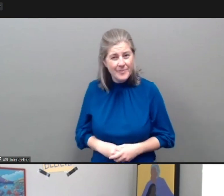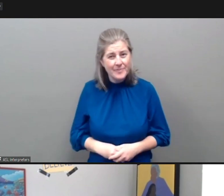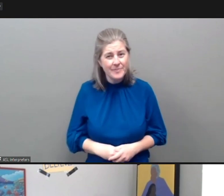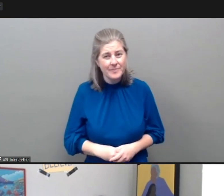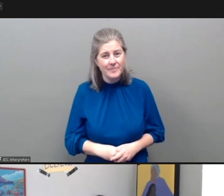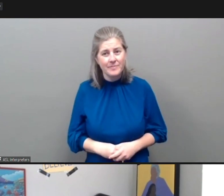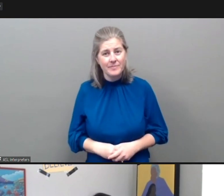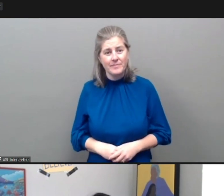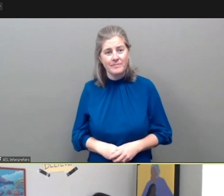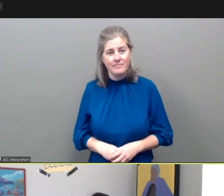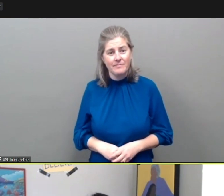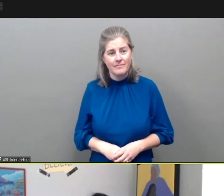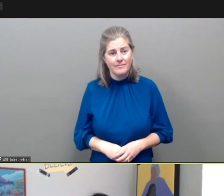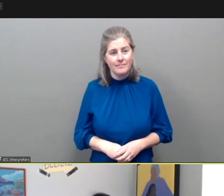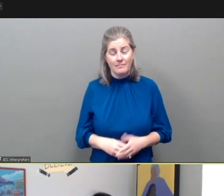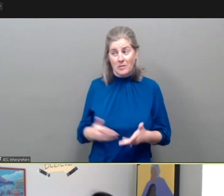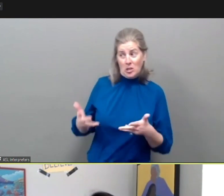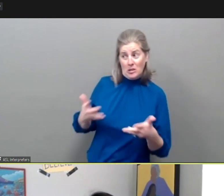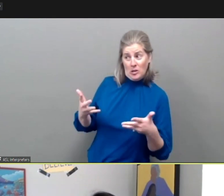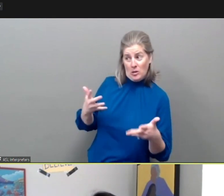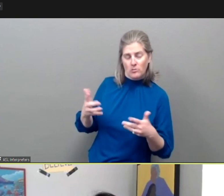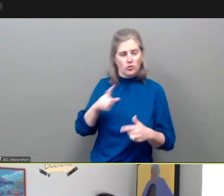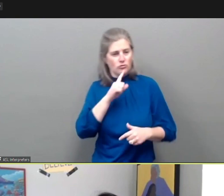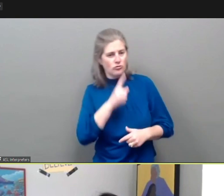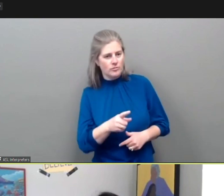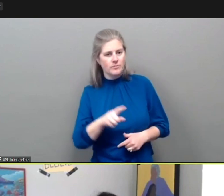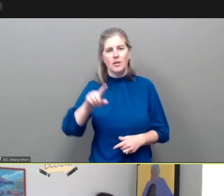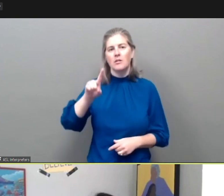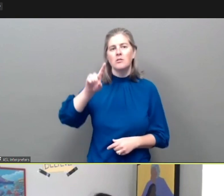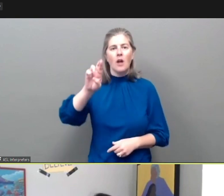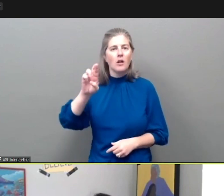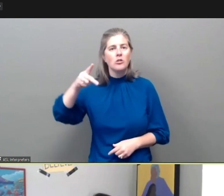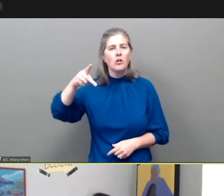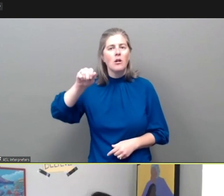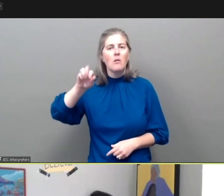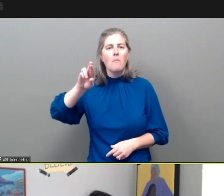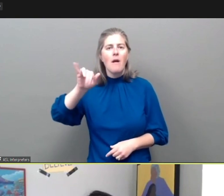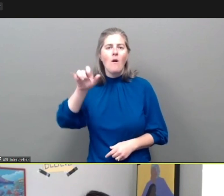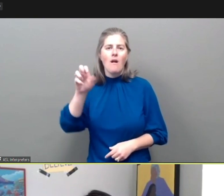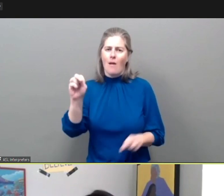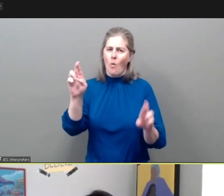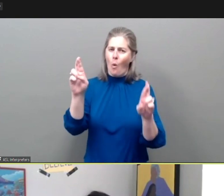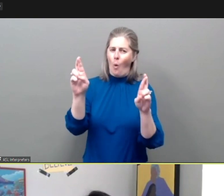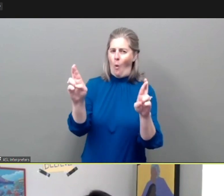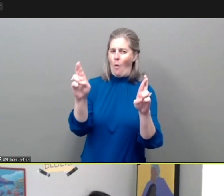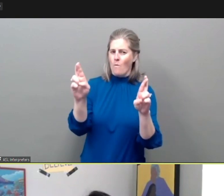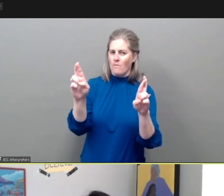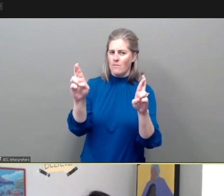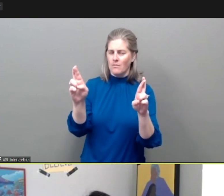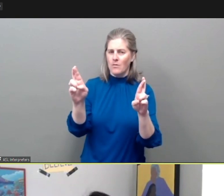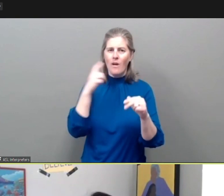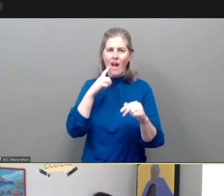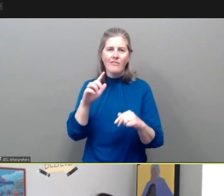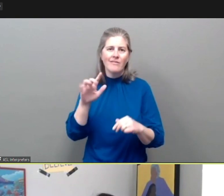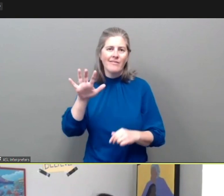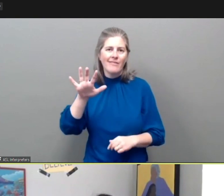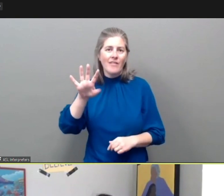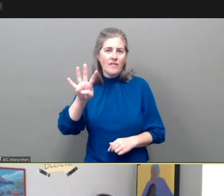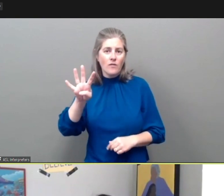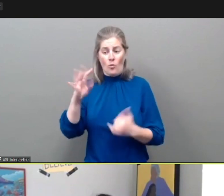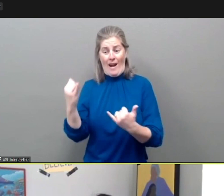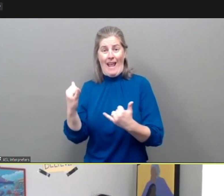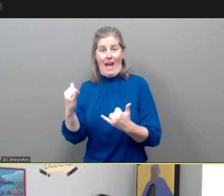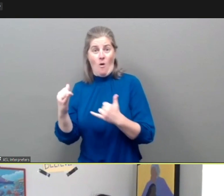Do you want me to go first? Sure. I mean, I'm hoping that we'll have this. We have 54% of 12 to